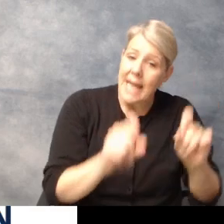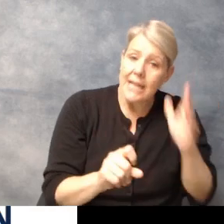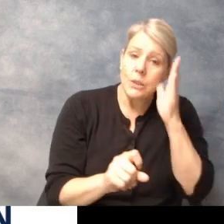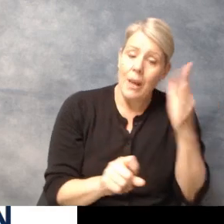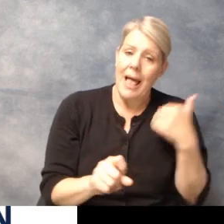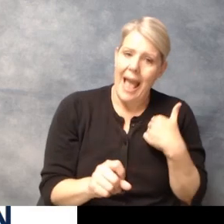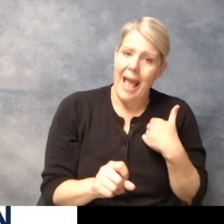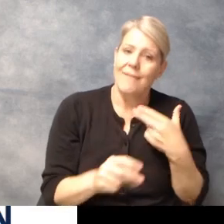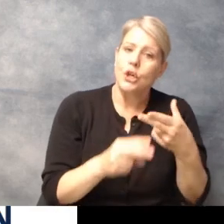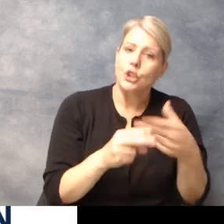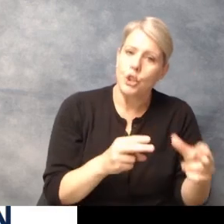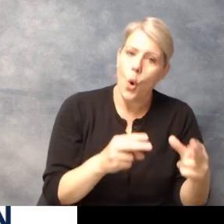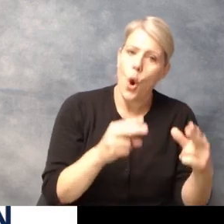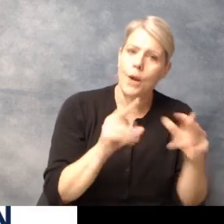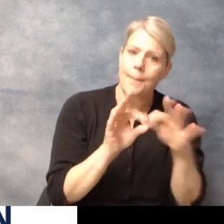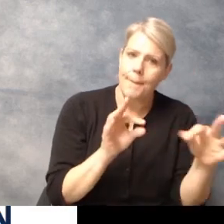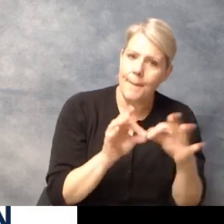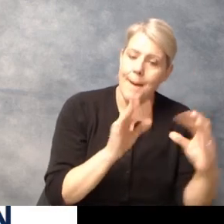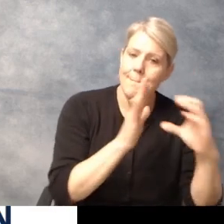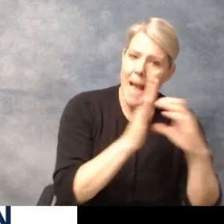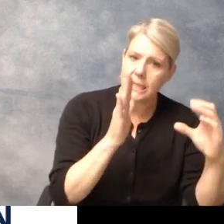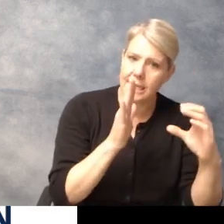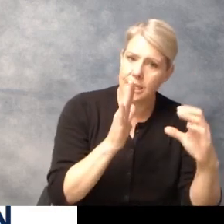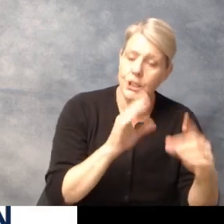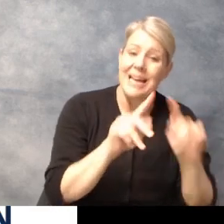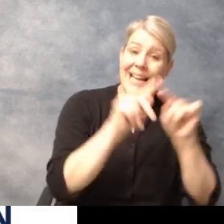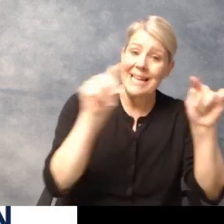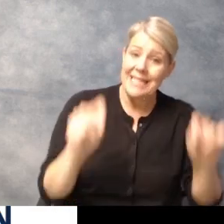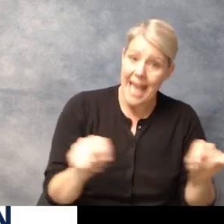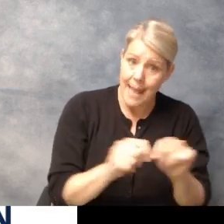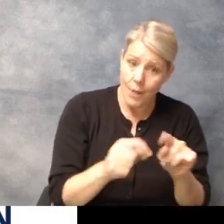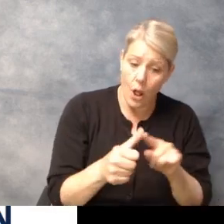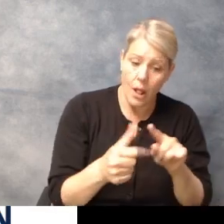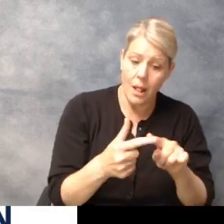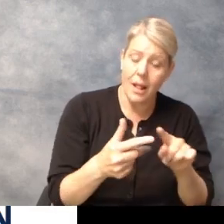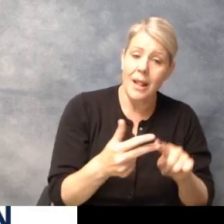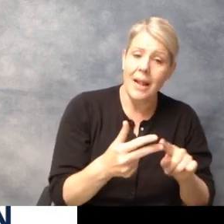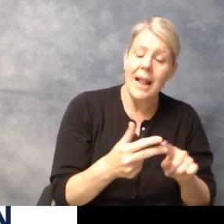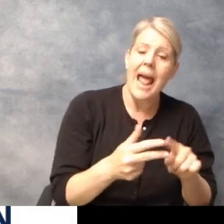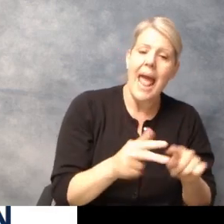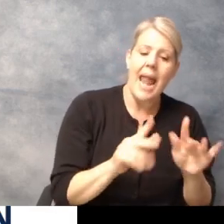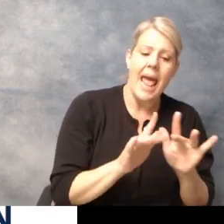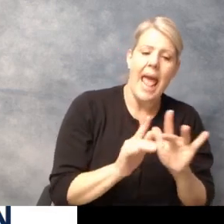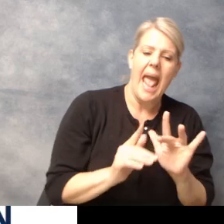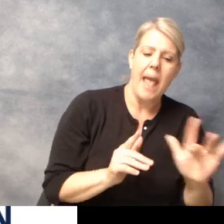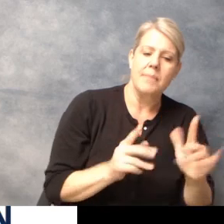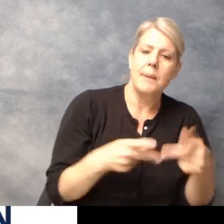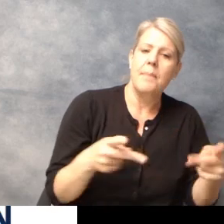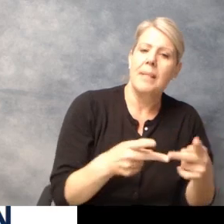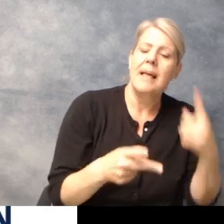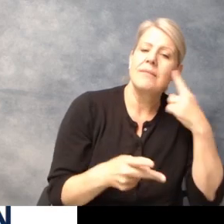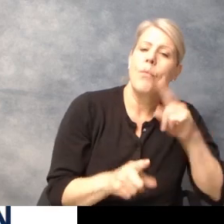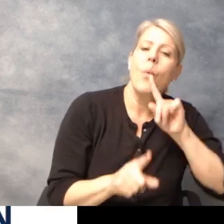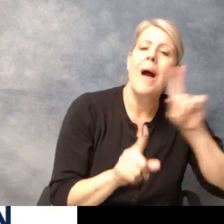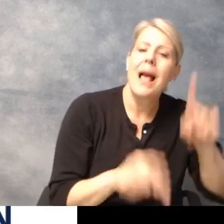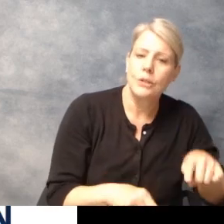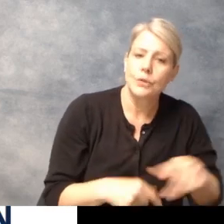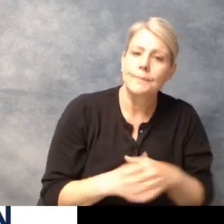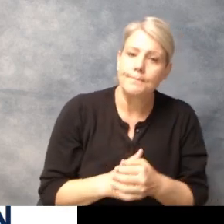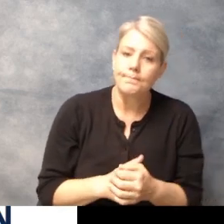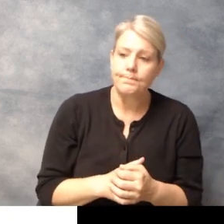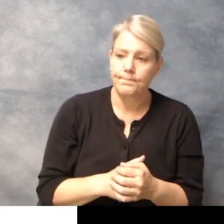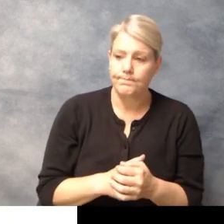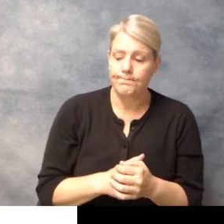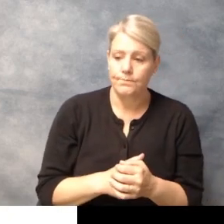short passage, table, and one question with a place to provide an answer in a box.